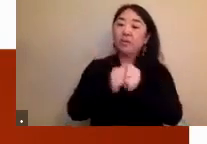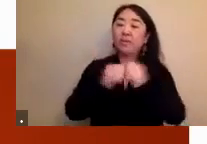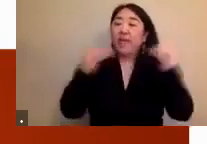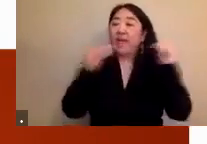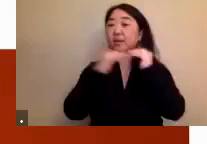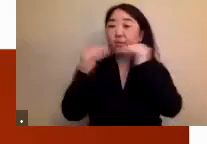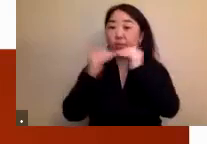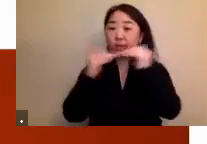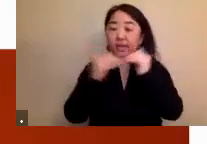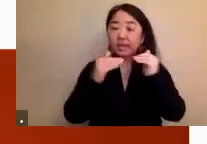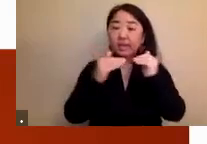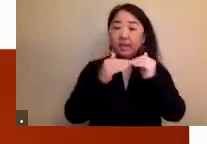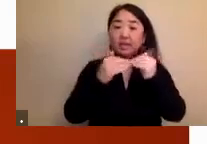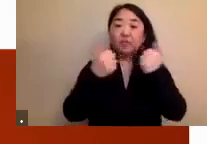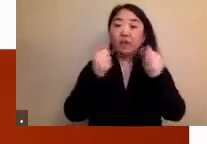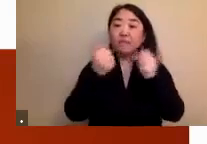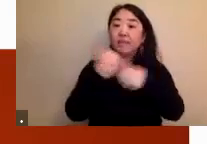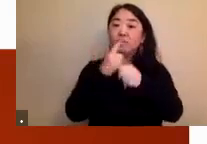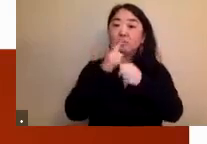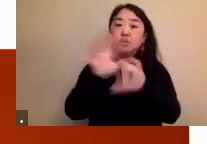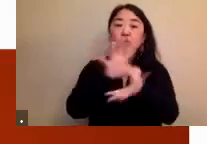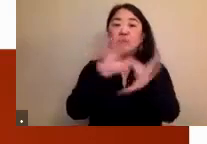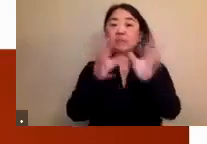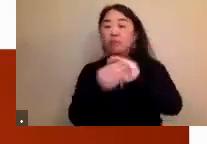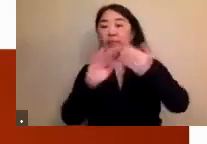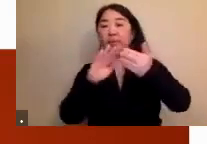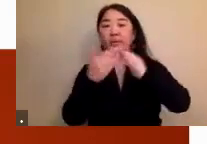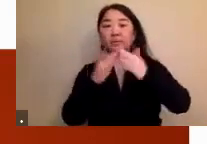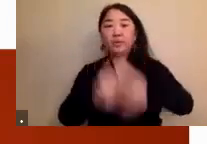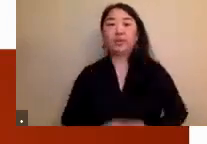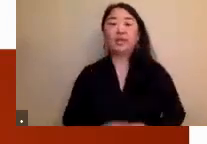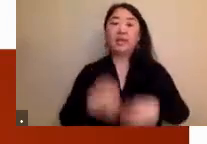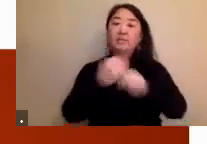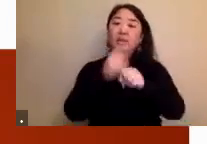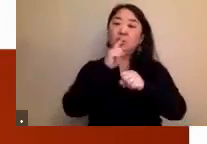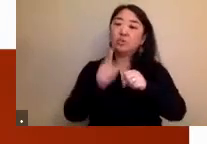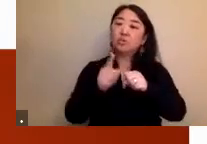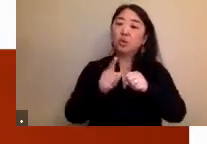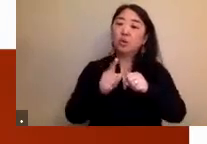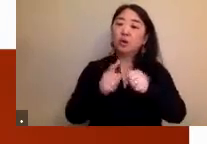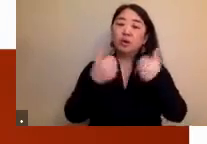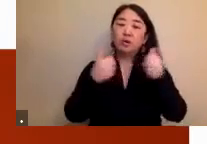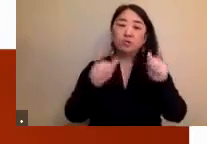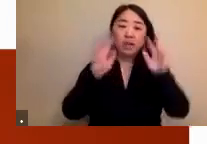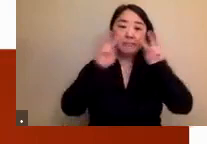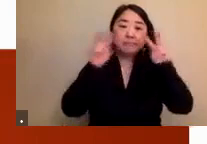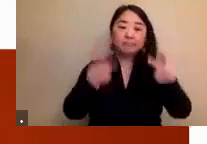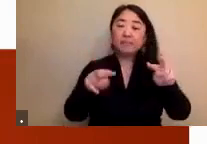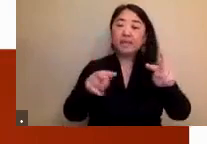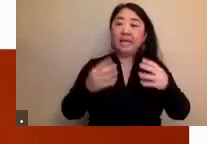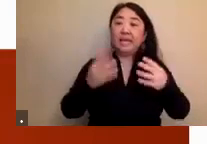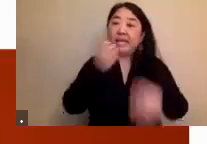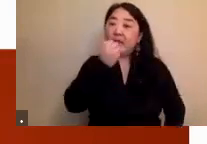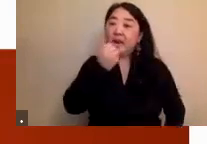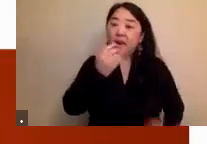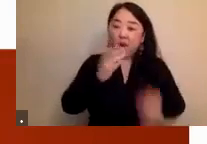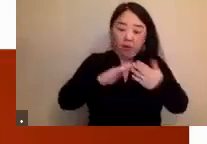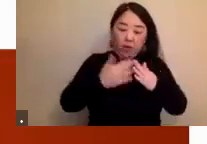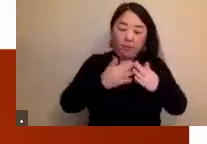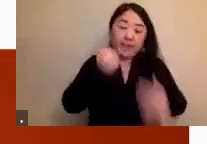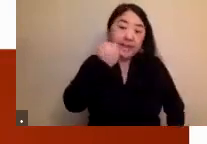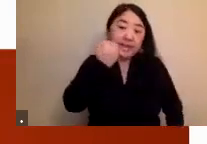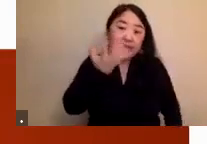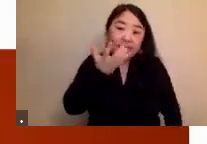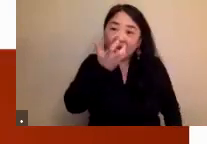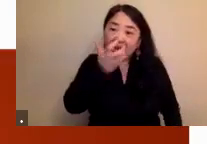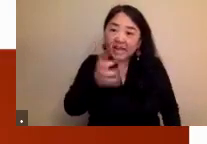and transforming communities. So mitigating urban heat islands that is caused by impervious surface.